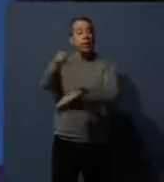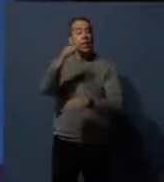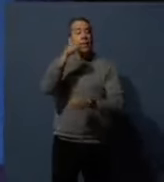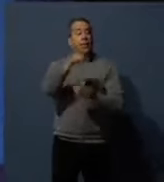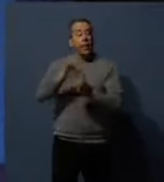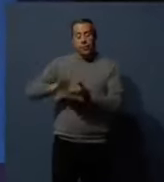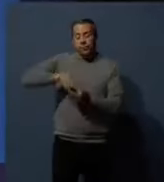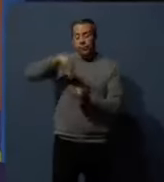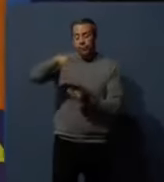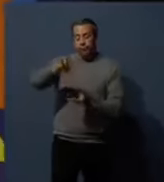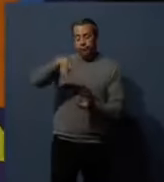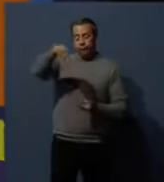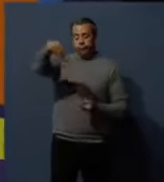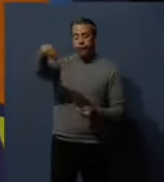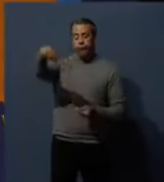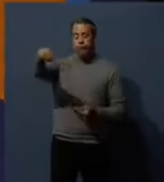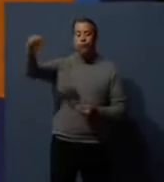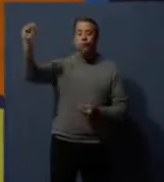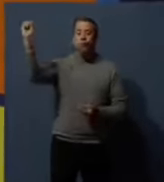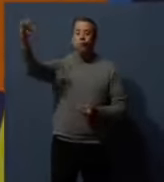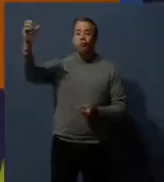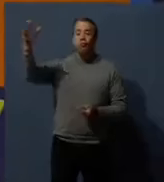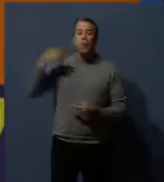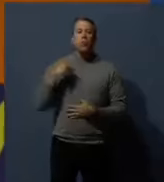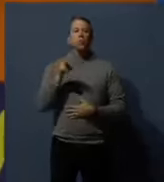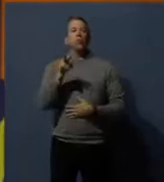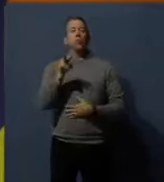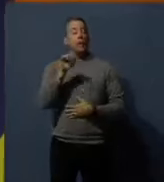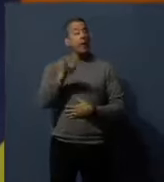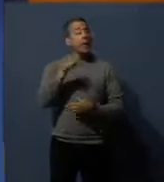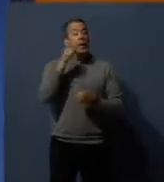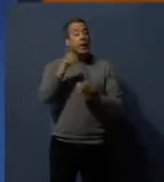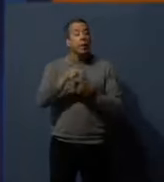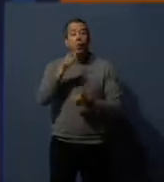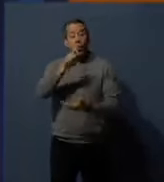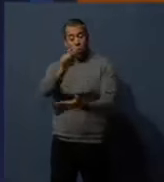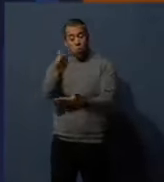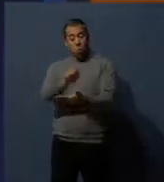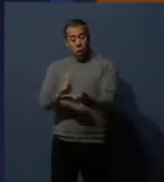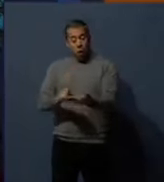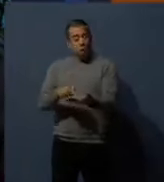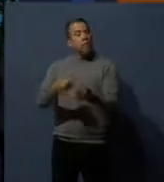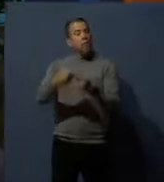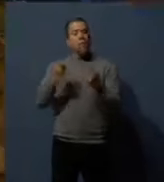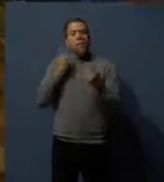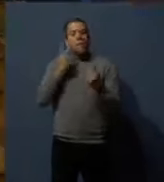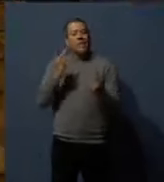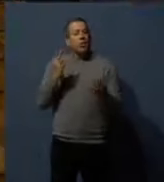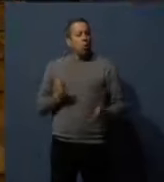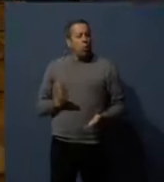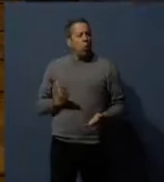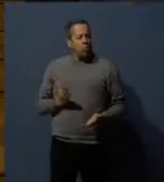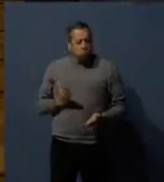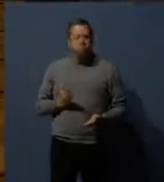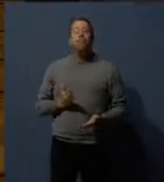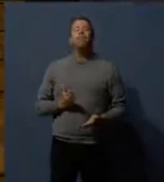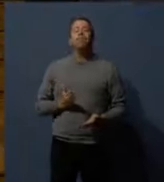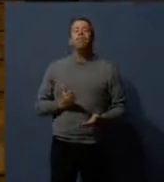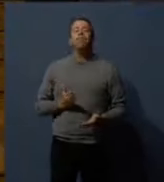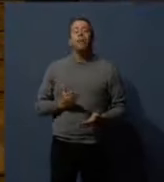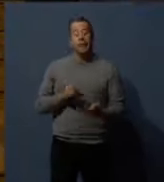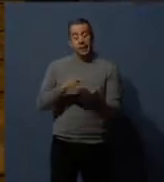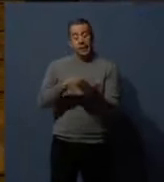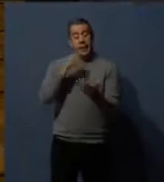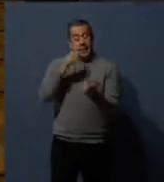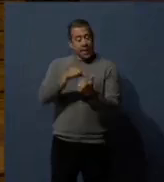began reading this letter. And this was a letter that he got from a visitor who had come to the service. And so in the letter, she said, "Wow, I